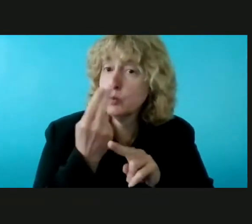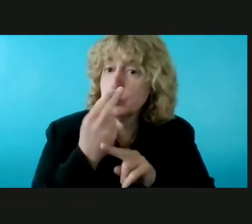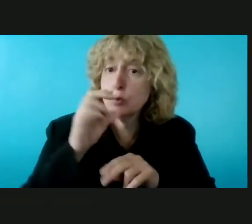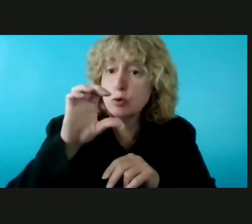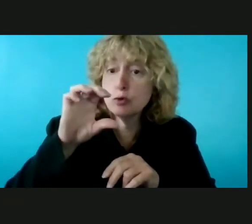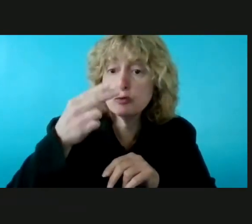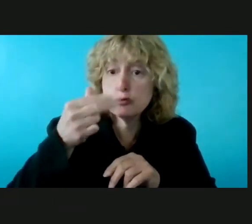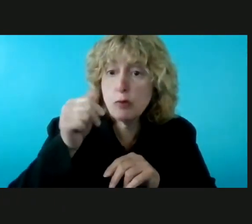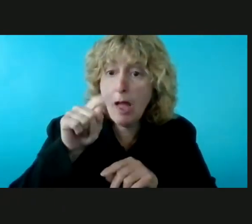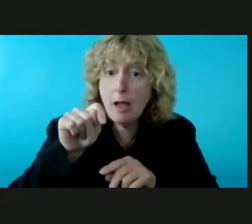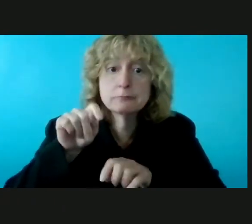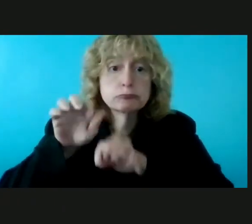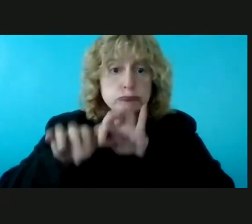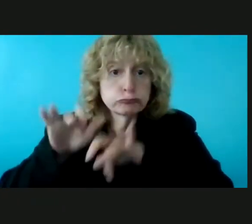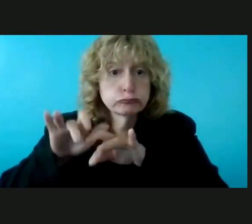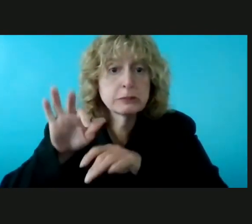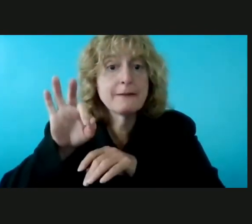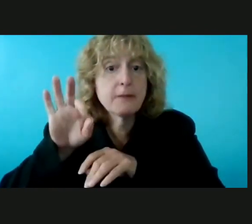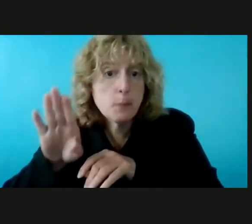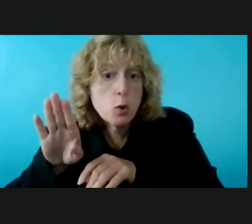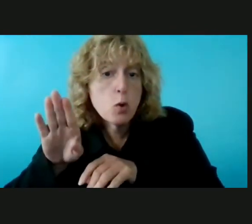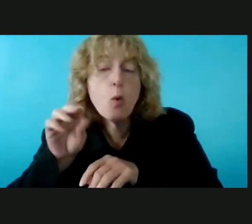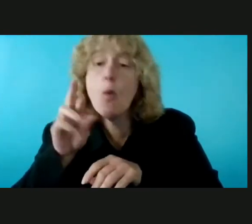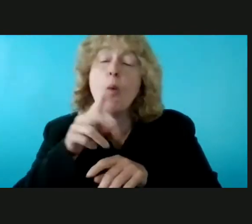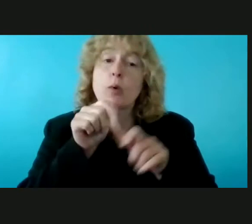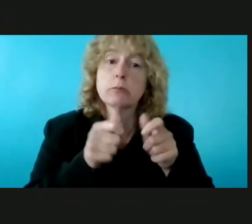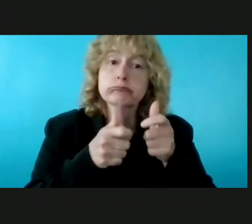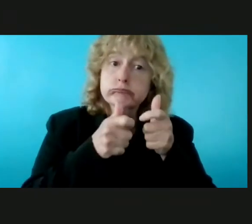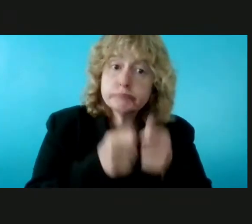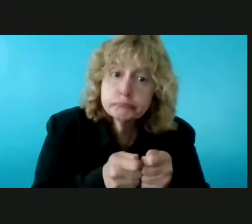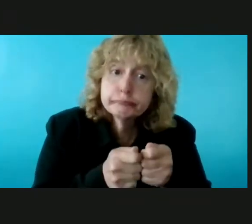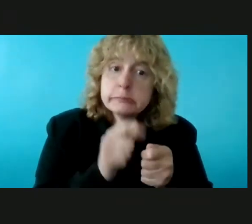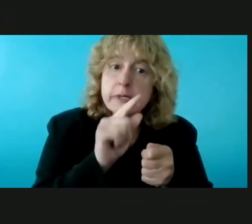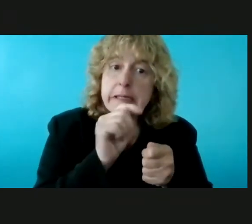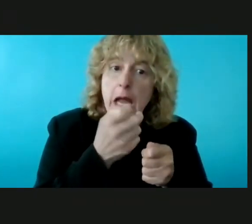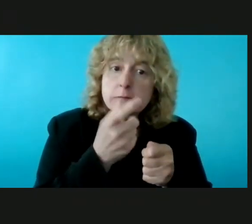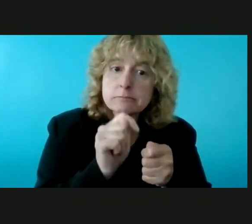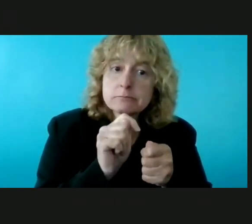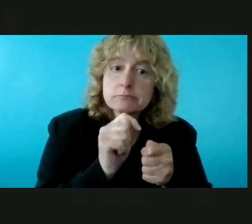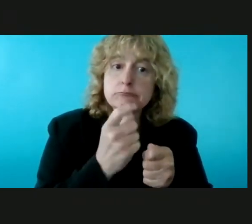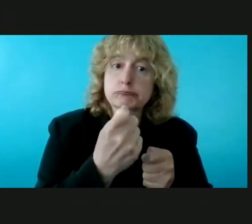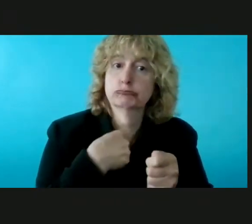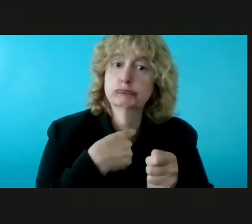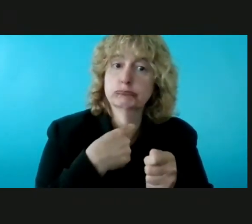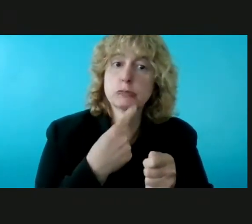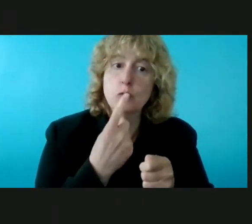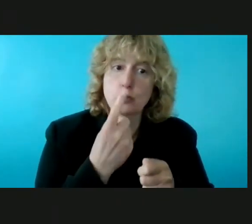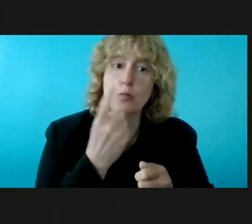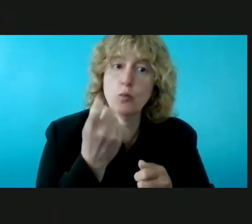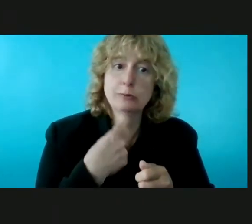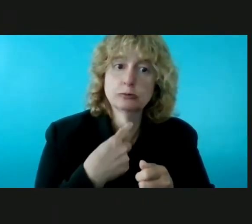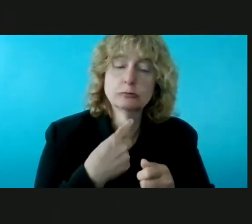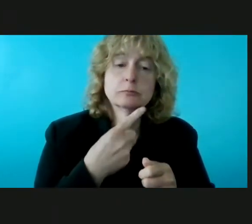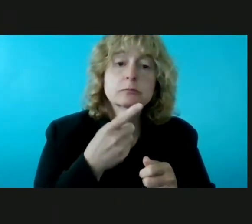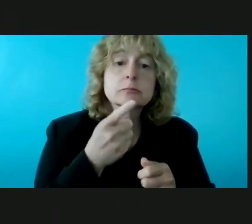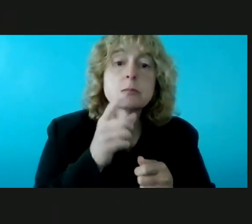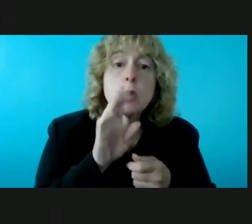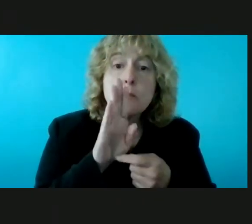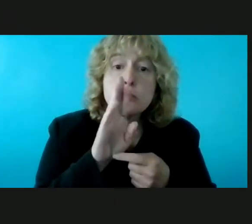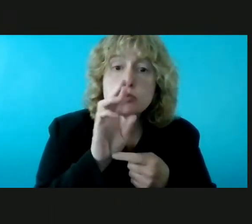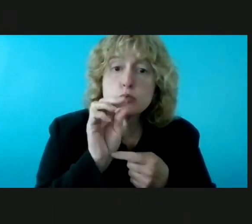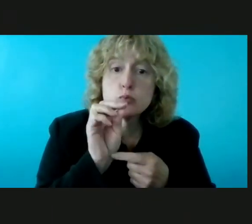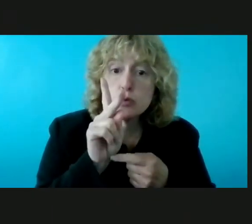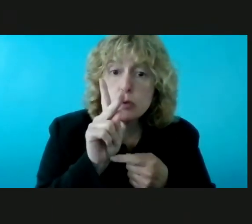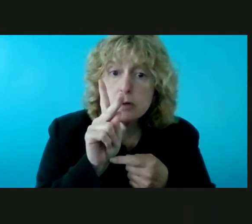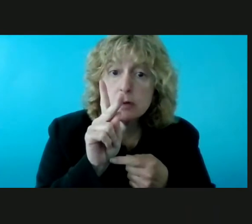text us your questions. And just to make sure that Brooke and Amy, let me make sure,